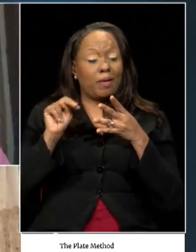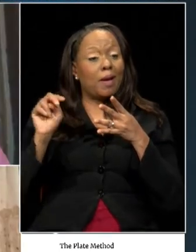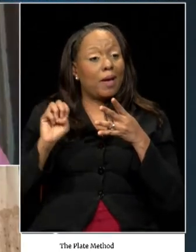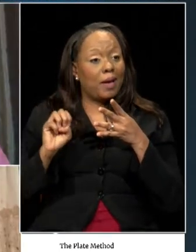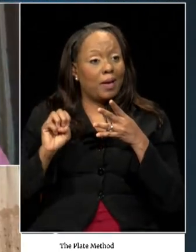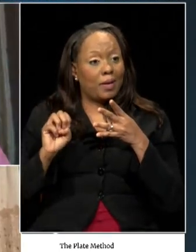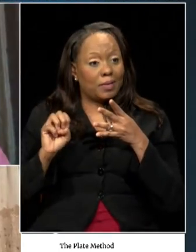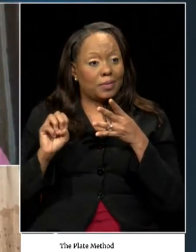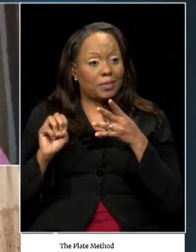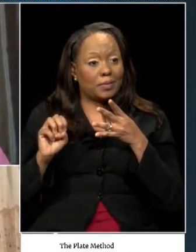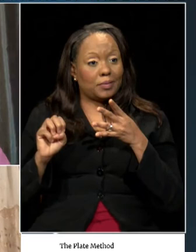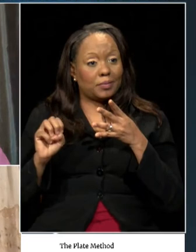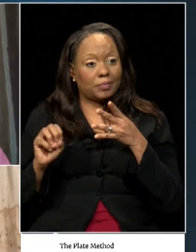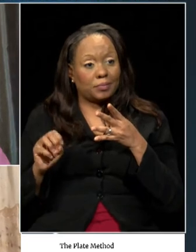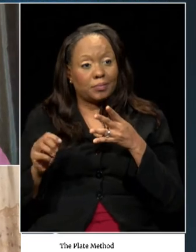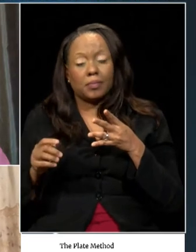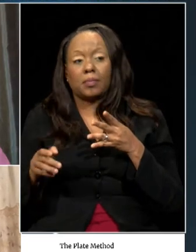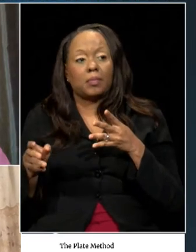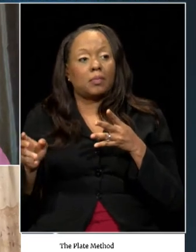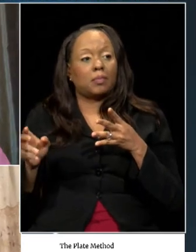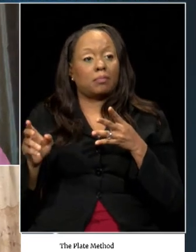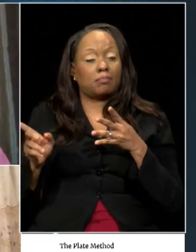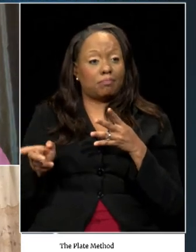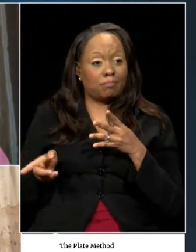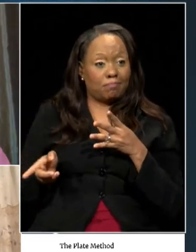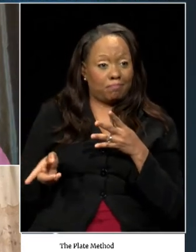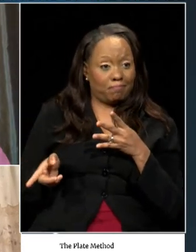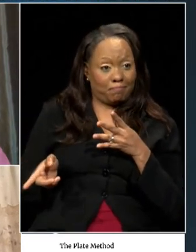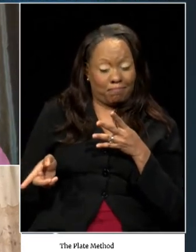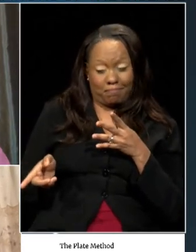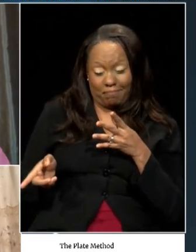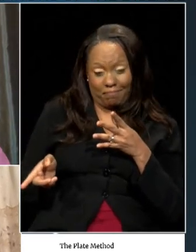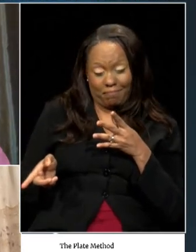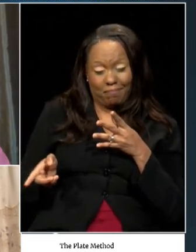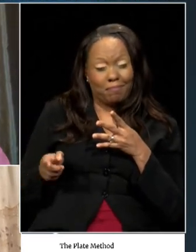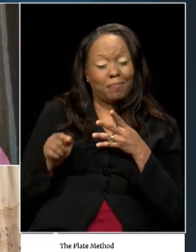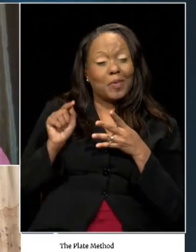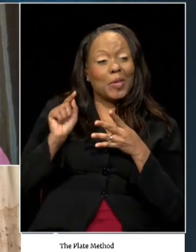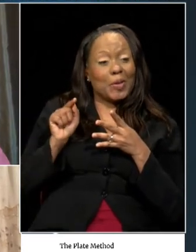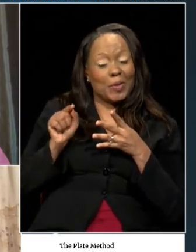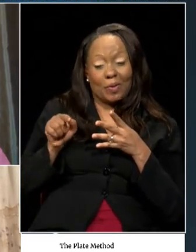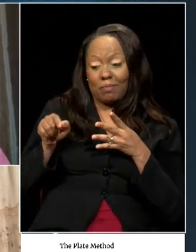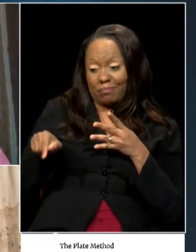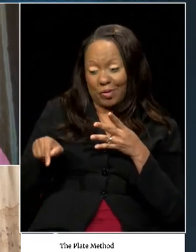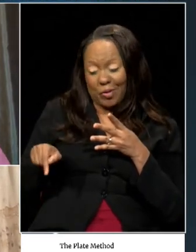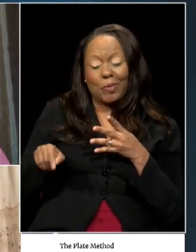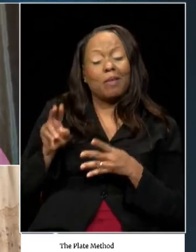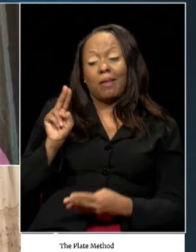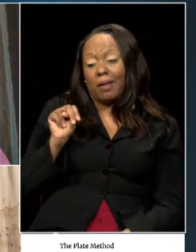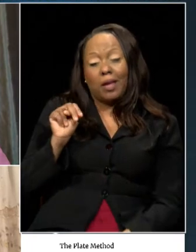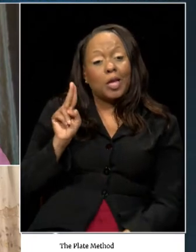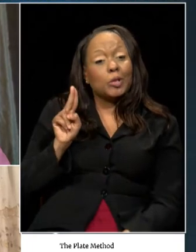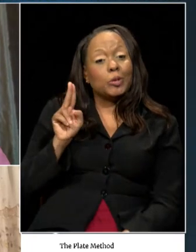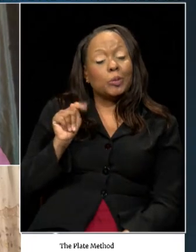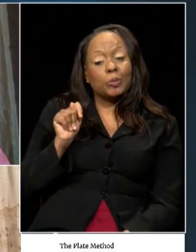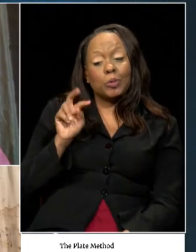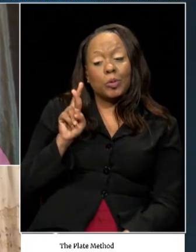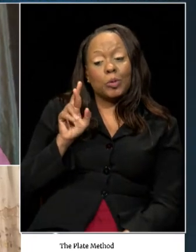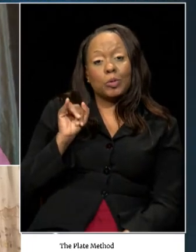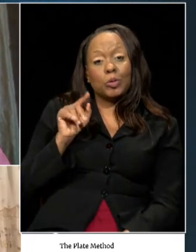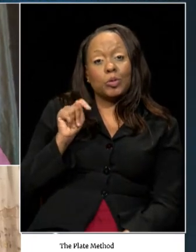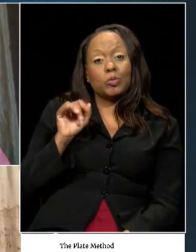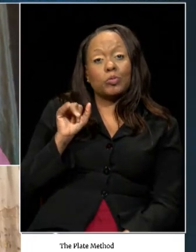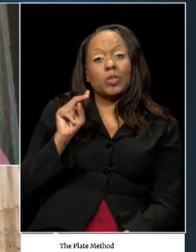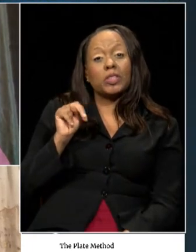right diet coming back. So as the nutritionist, this is your opportunity to help that person who's